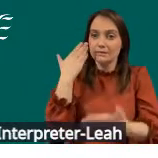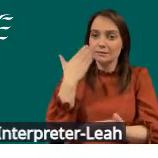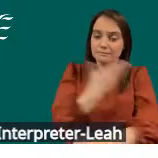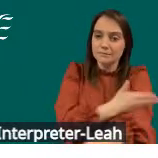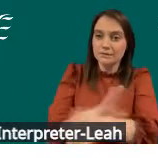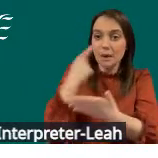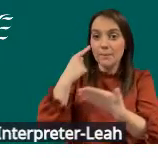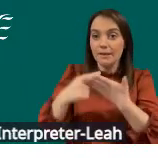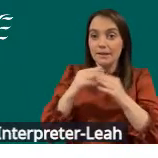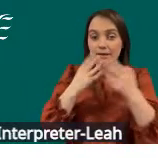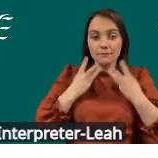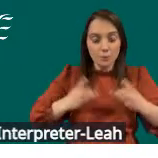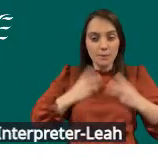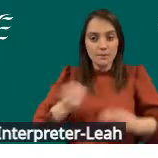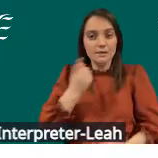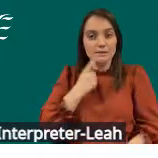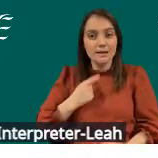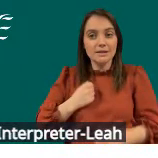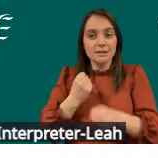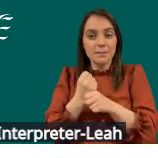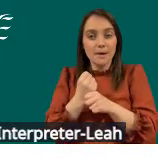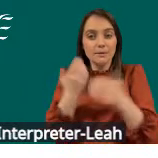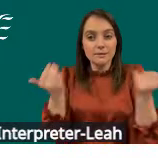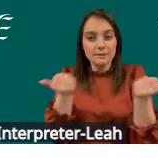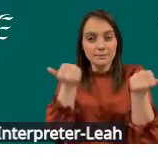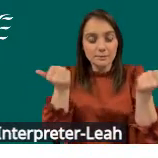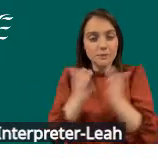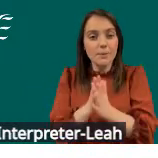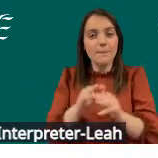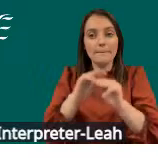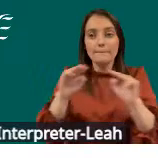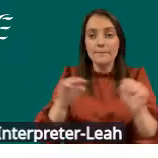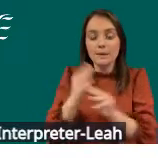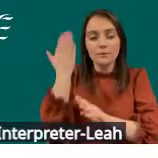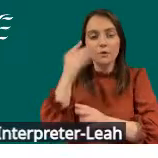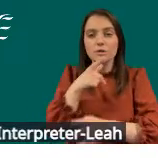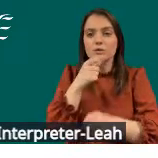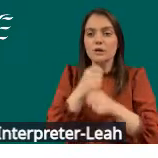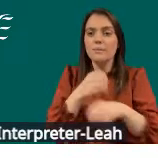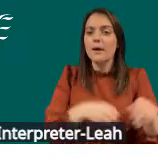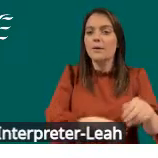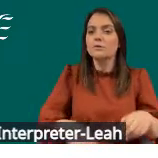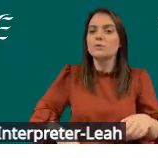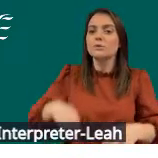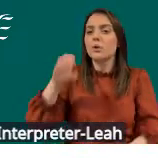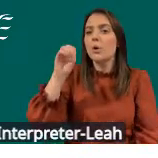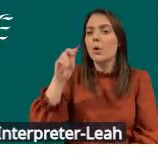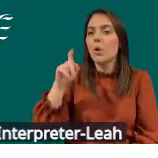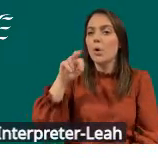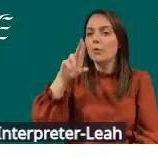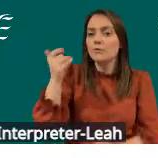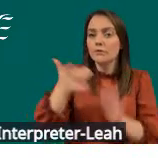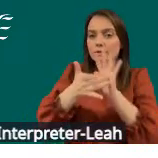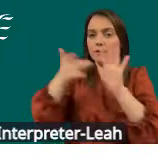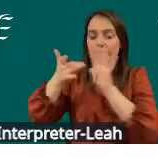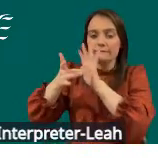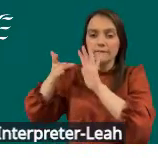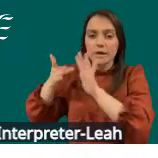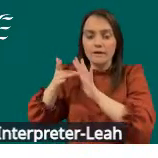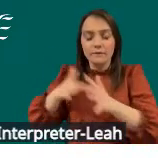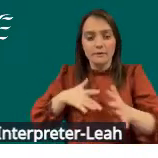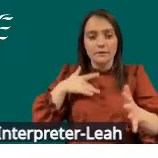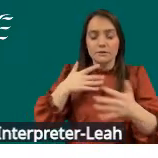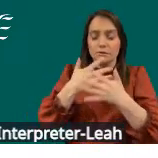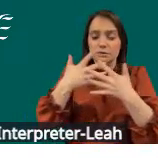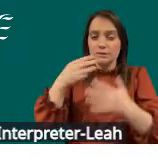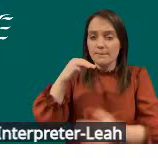symptoms. So people have talked before about having their ovaries removed and having that awful surgical menopause where you wake up in this florid, difficult menopause.